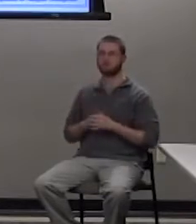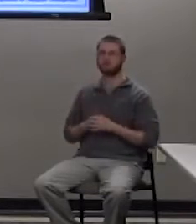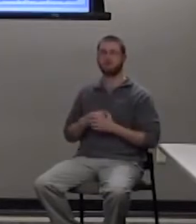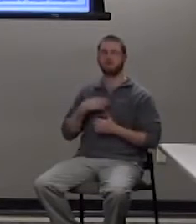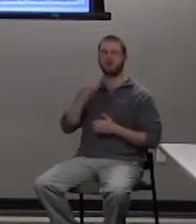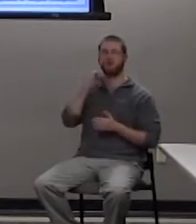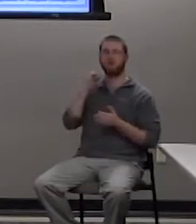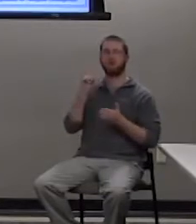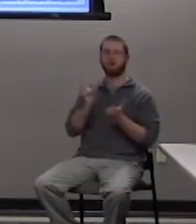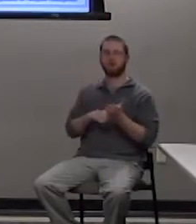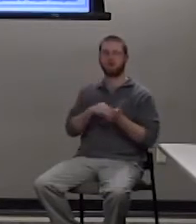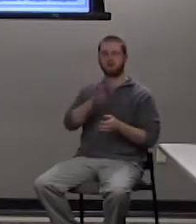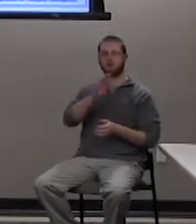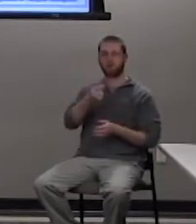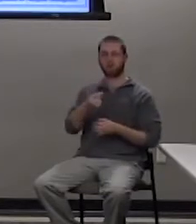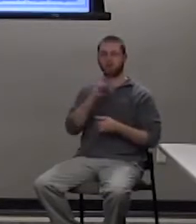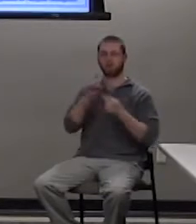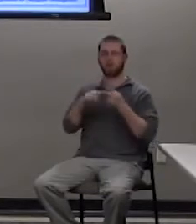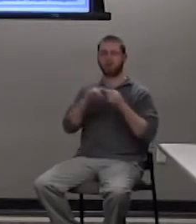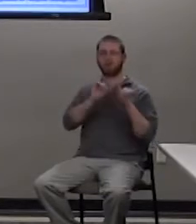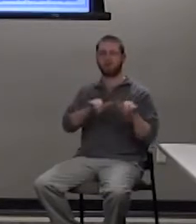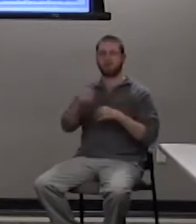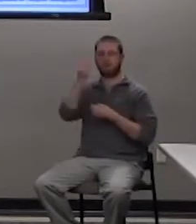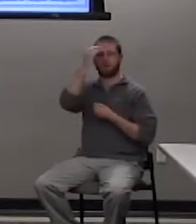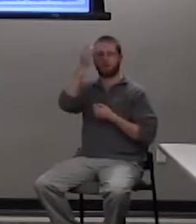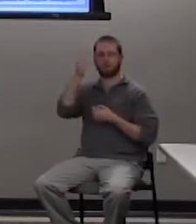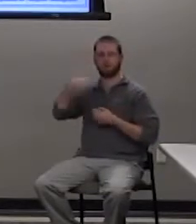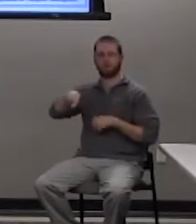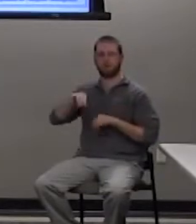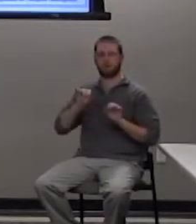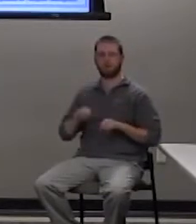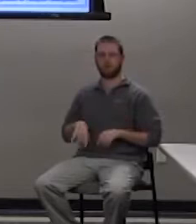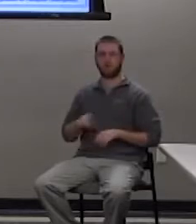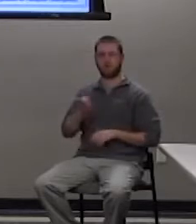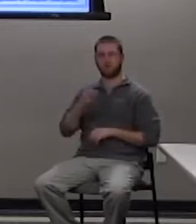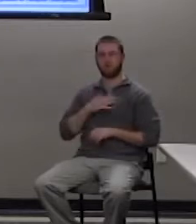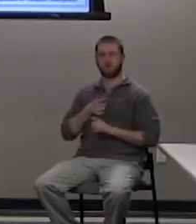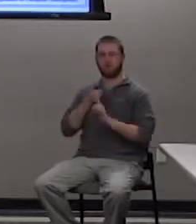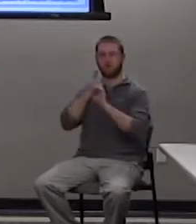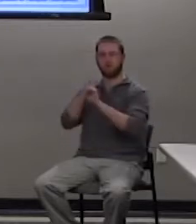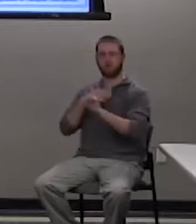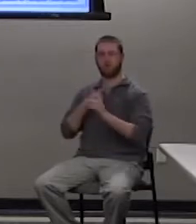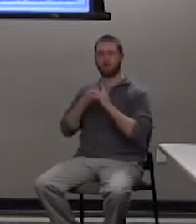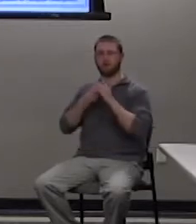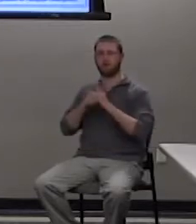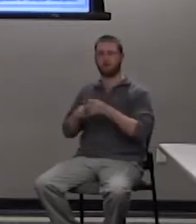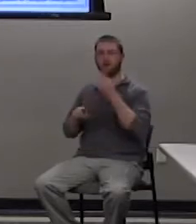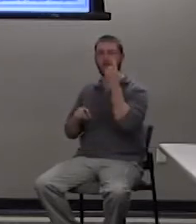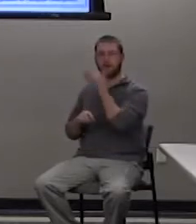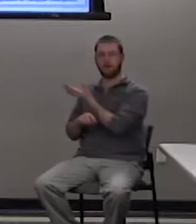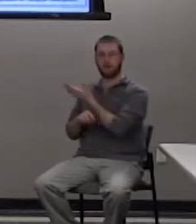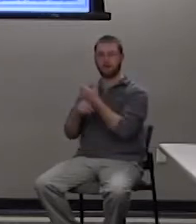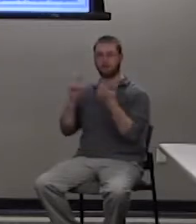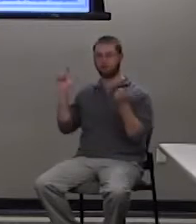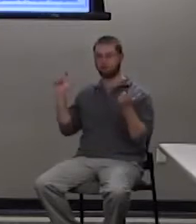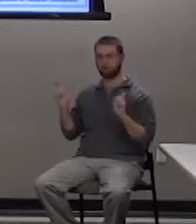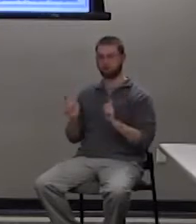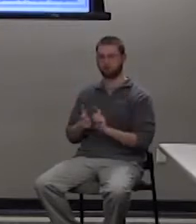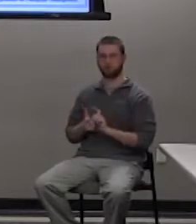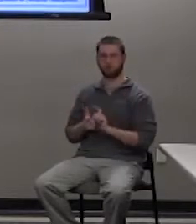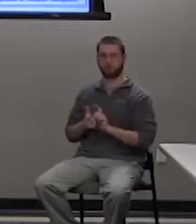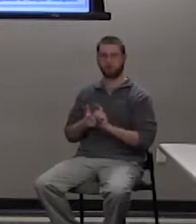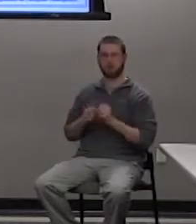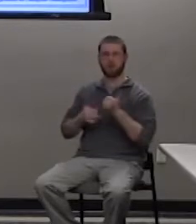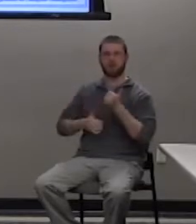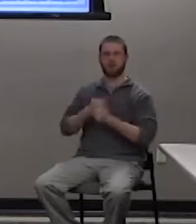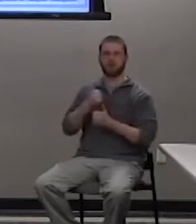Bowling Green can talk about the same information here that you can. Sure. My point is, I start here and then I whittle you down to get to the most important